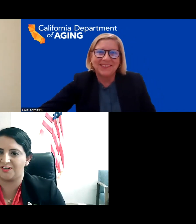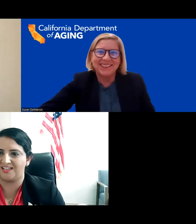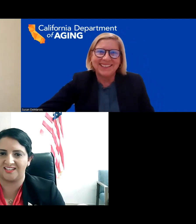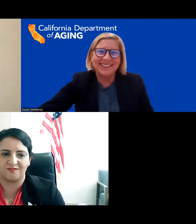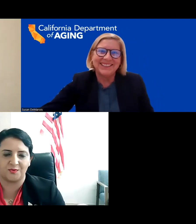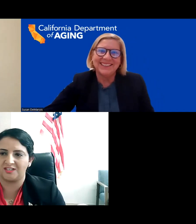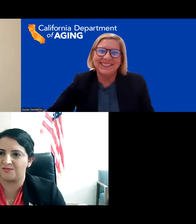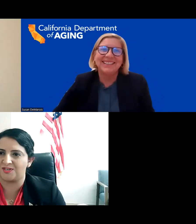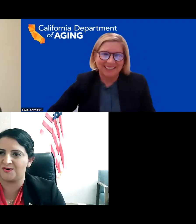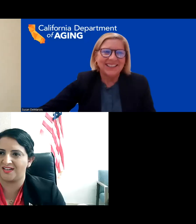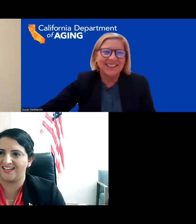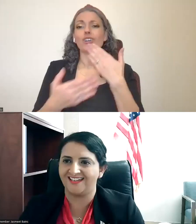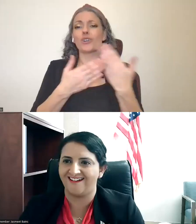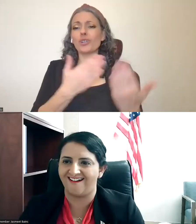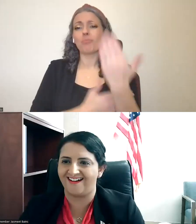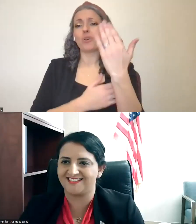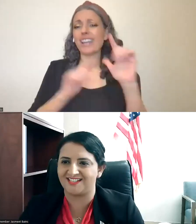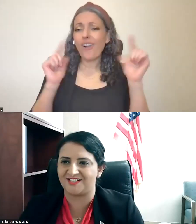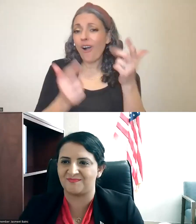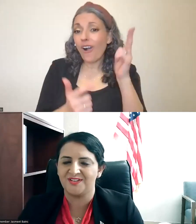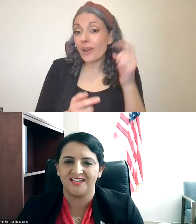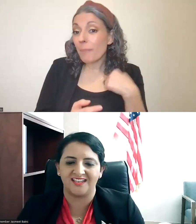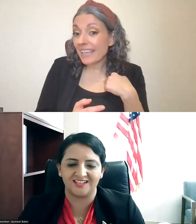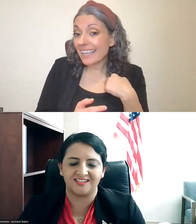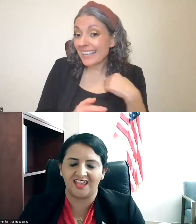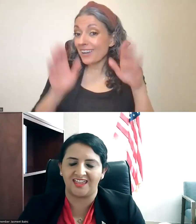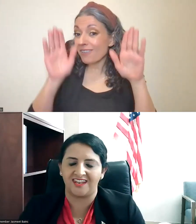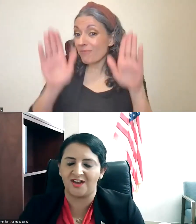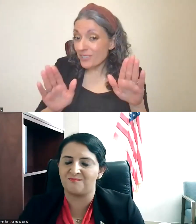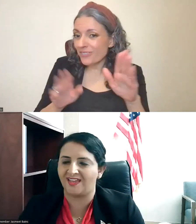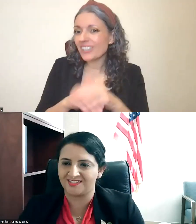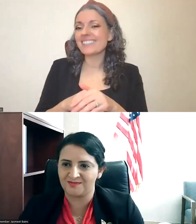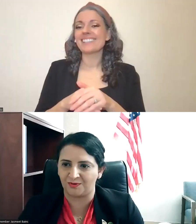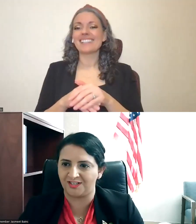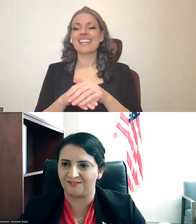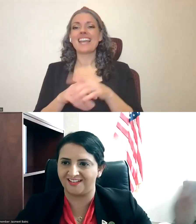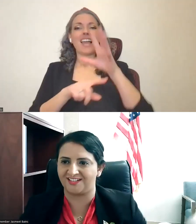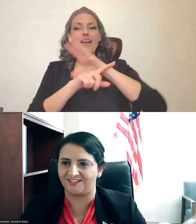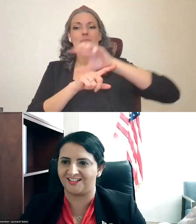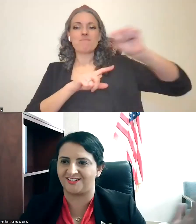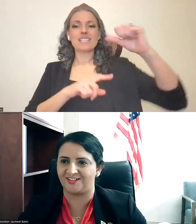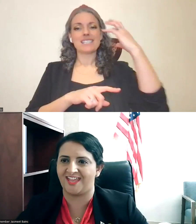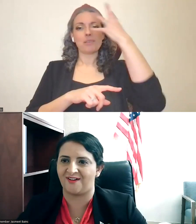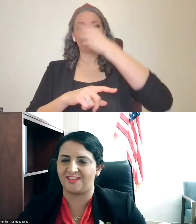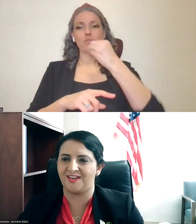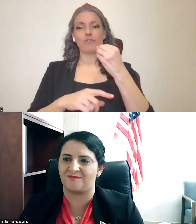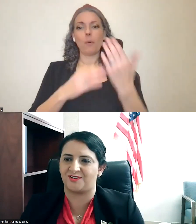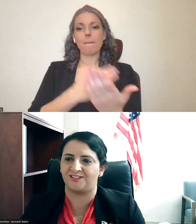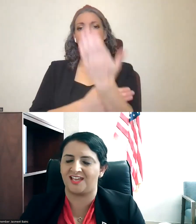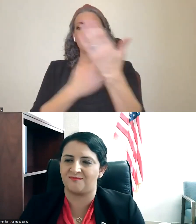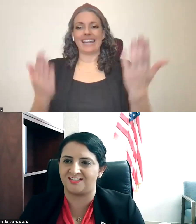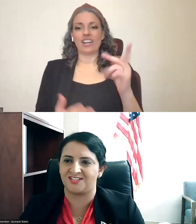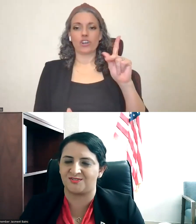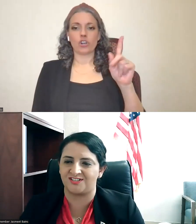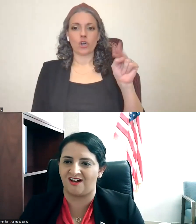Good morning. Can everyone hear me okay? Awesome. It is an amazing morning right here in Kern County. I'm